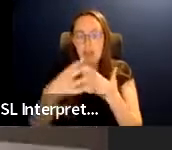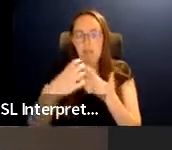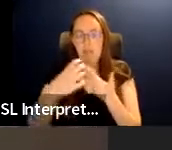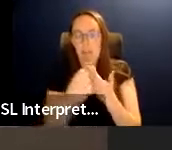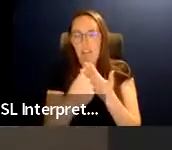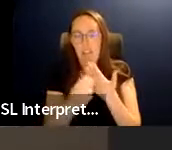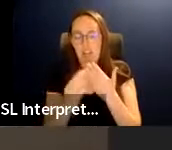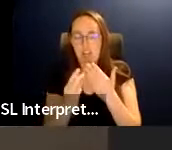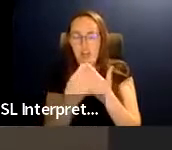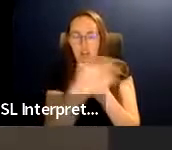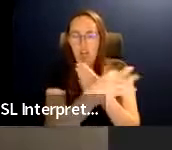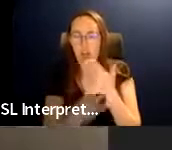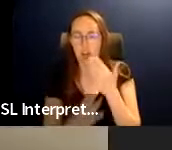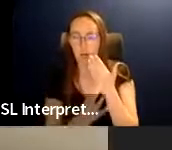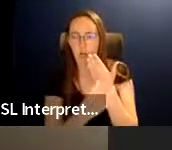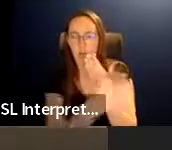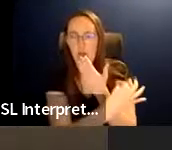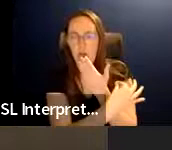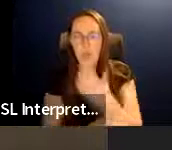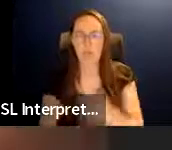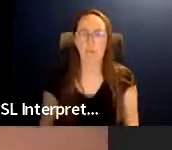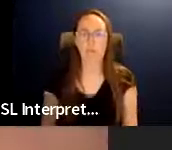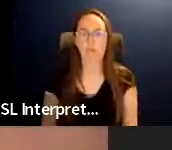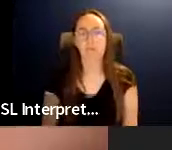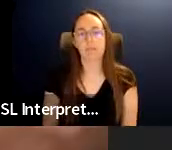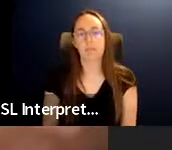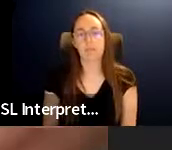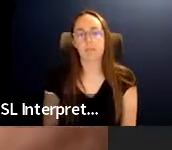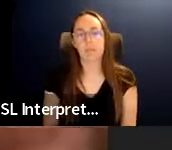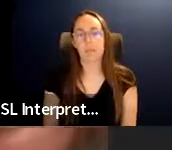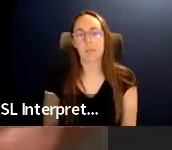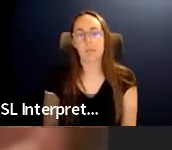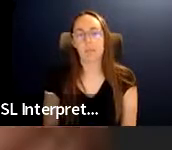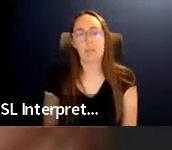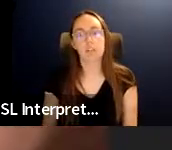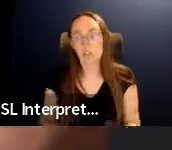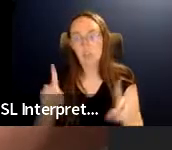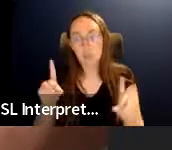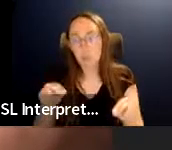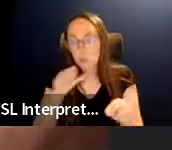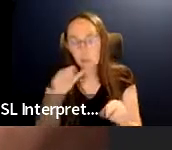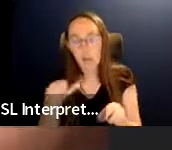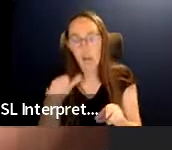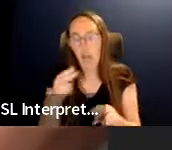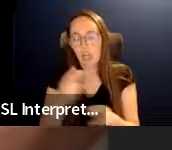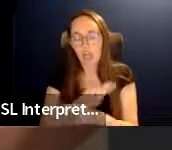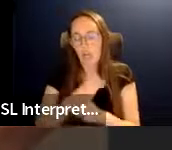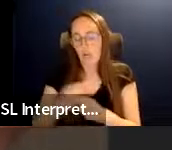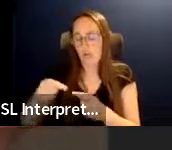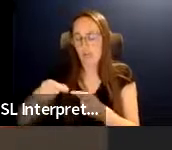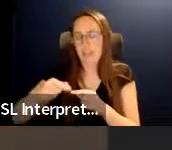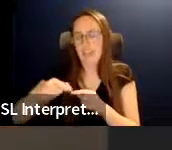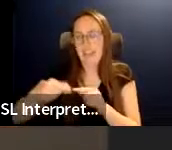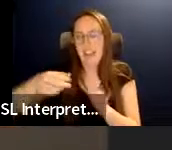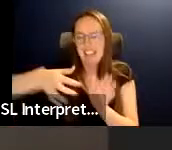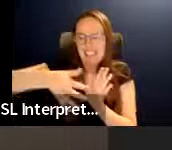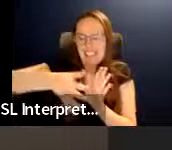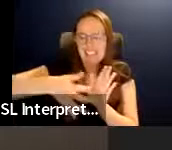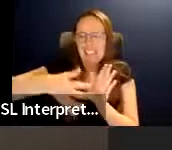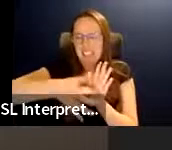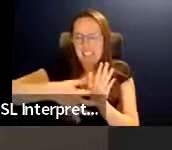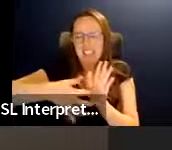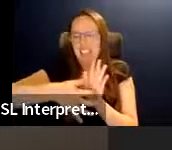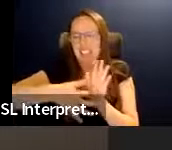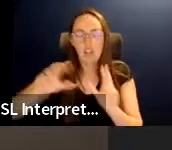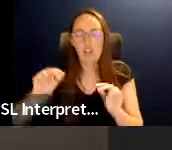So go ahead and take these backings off. Do not use your fingernails, you'll lose time. That's why the side of your thumb and the